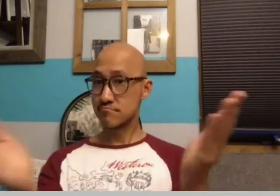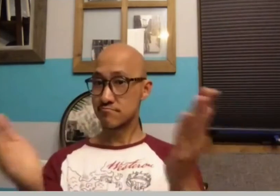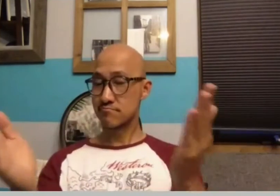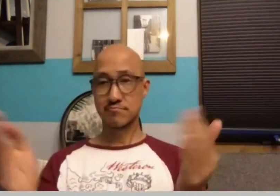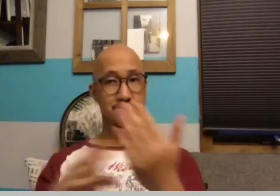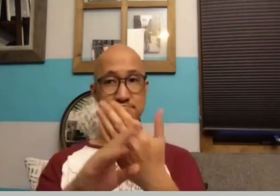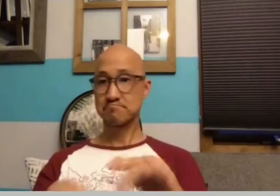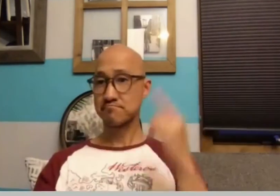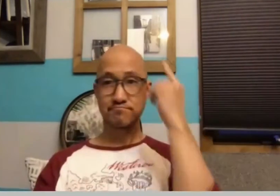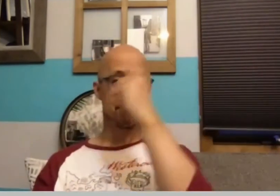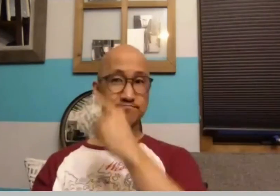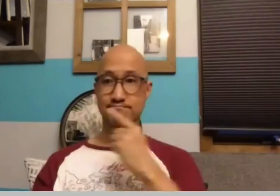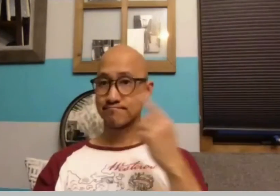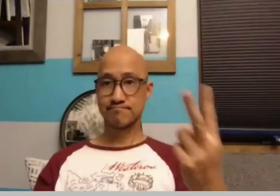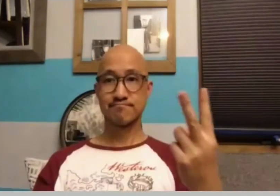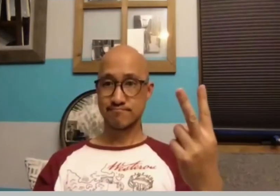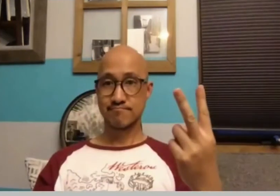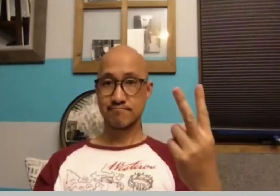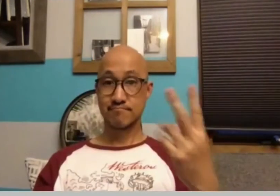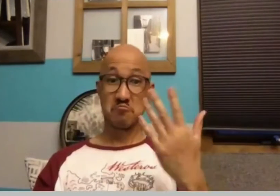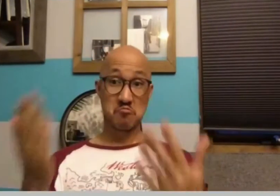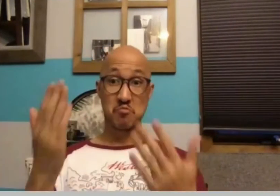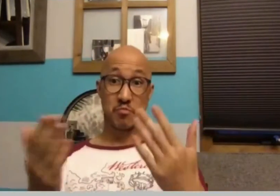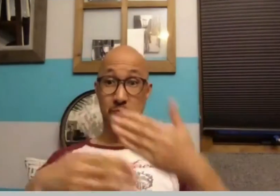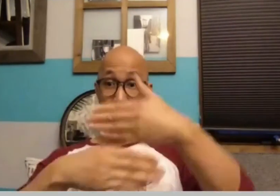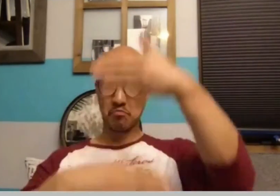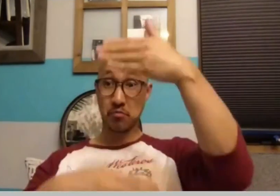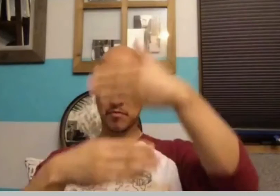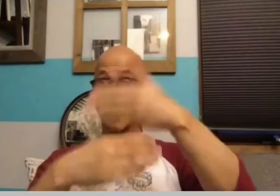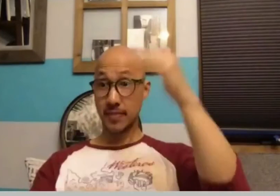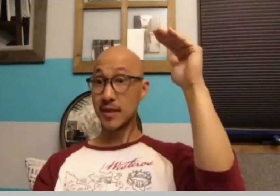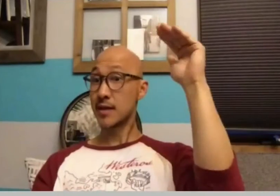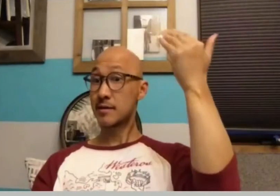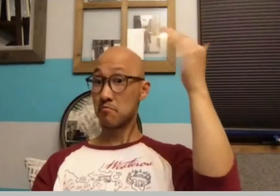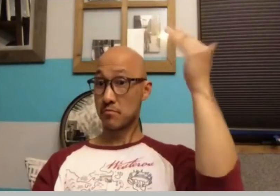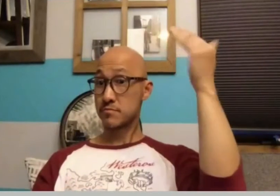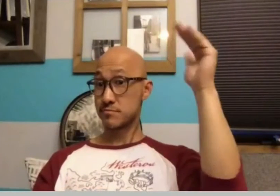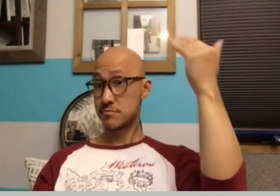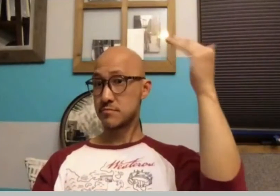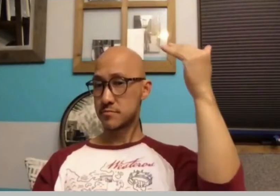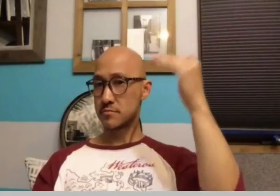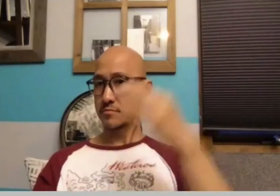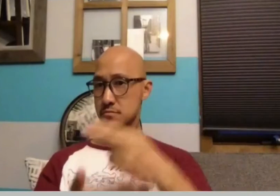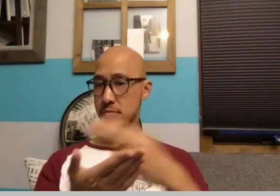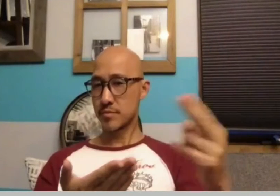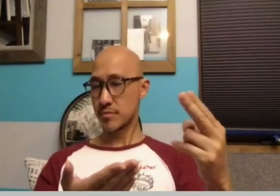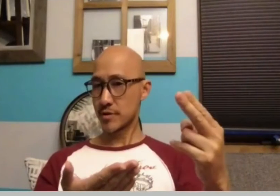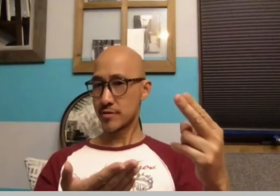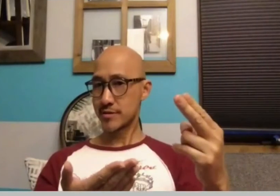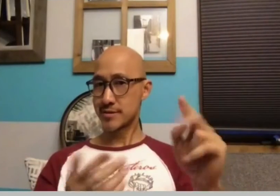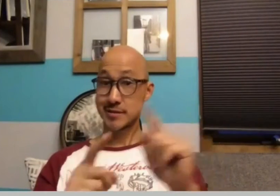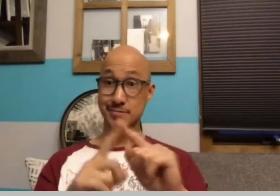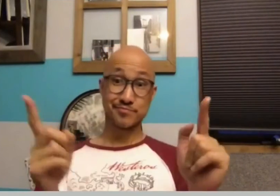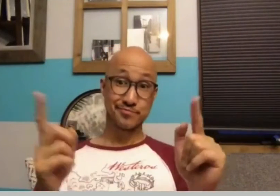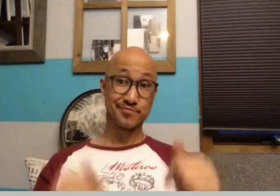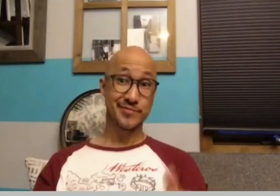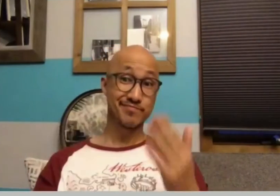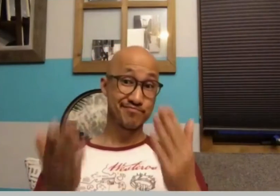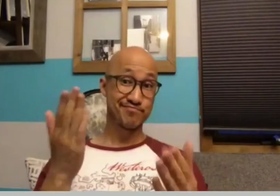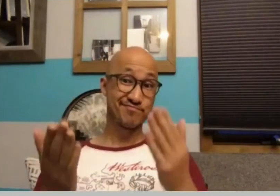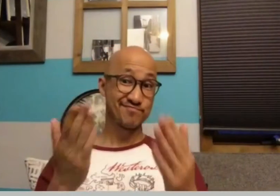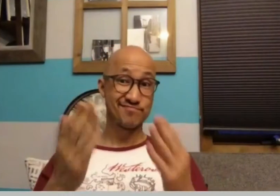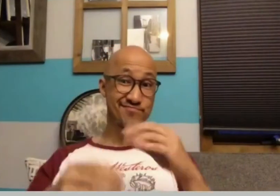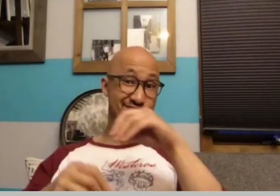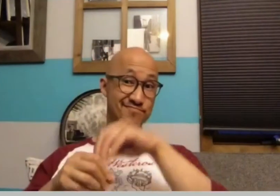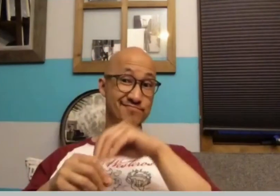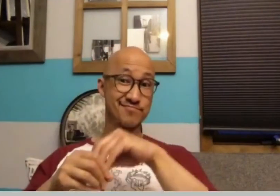got to come down from that mountaintop, right, as the acapella song says, and go to the people of the valley below, and not only just bring the gospel to them, but serve and